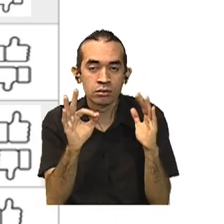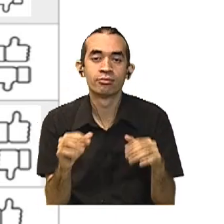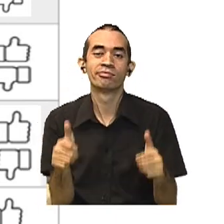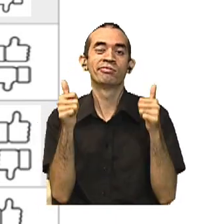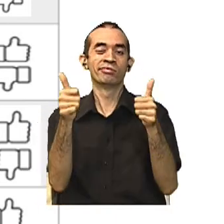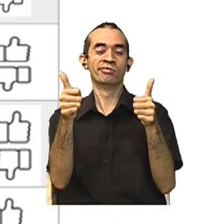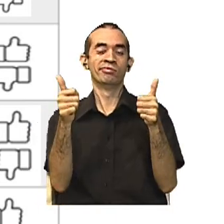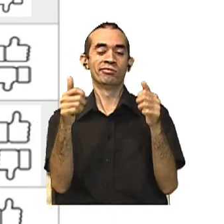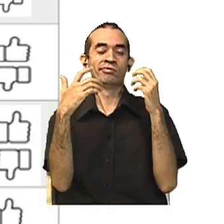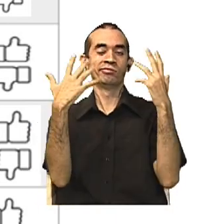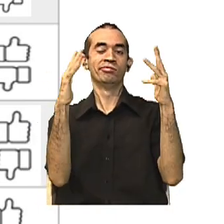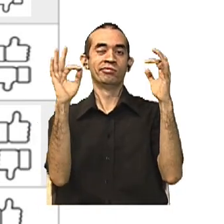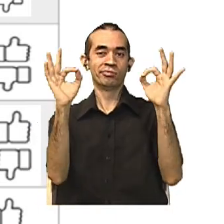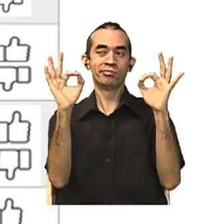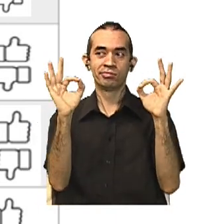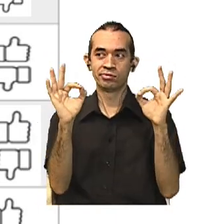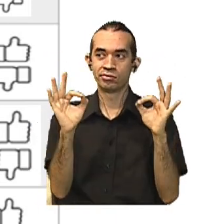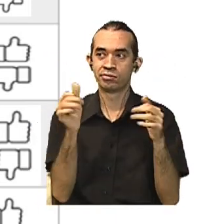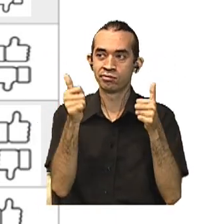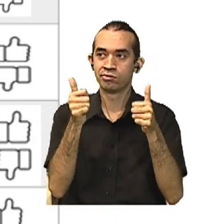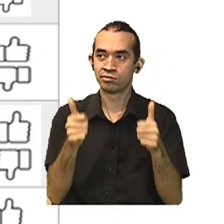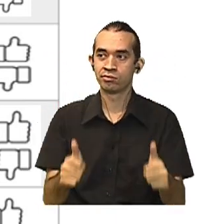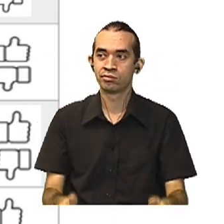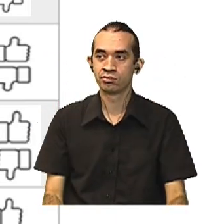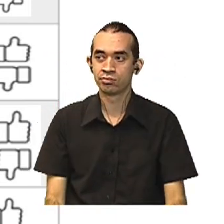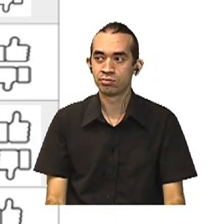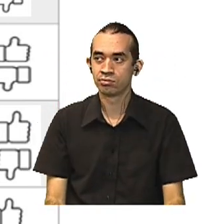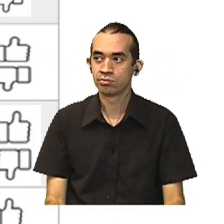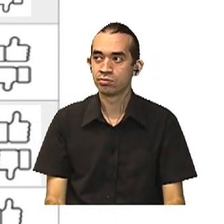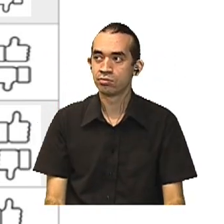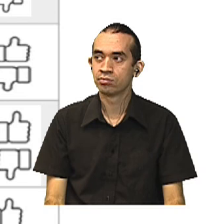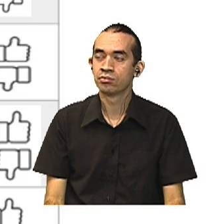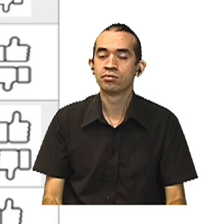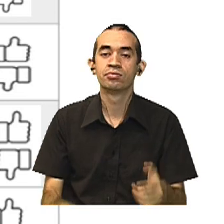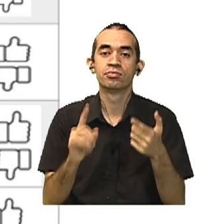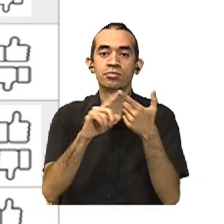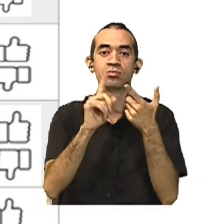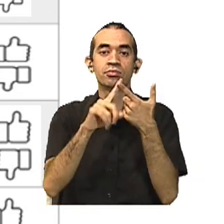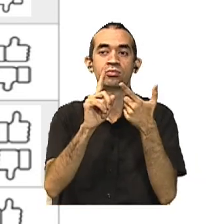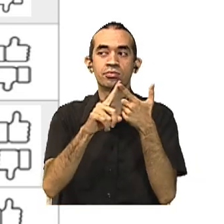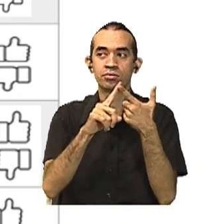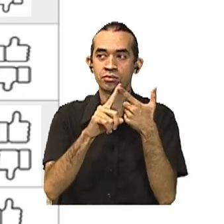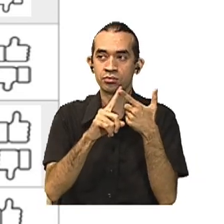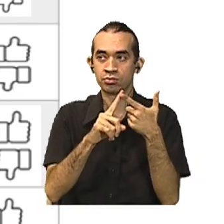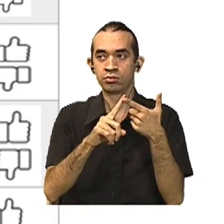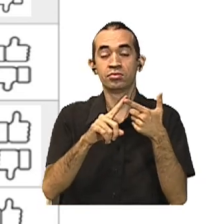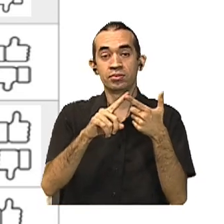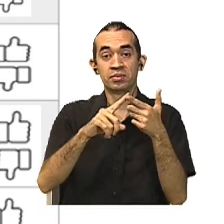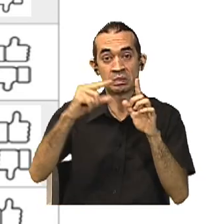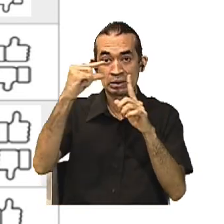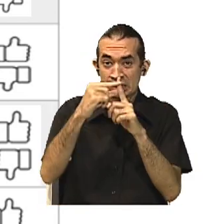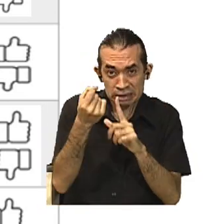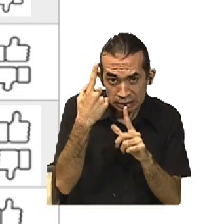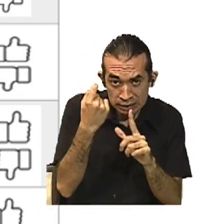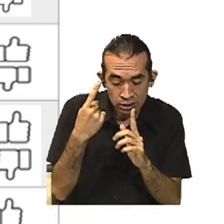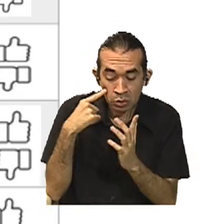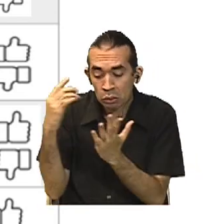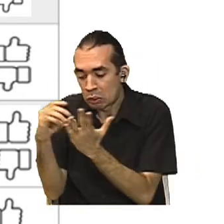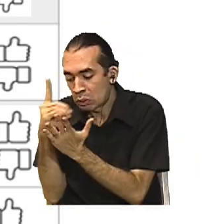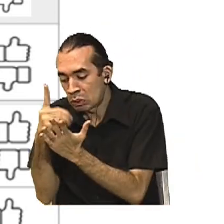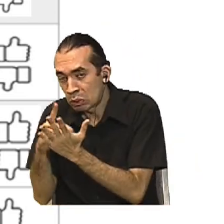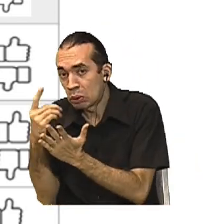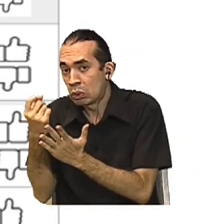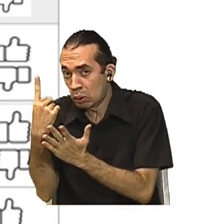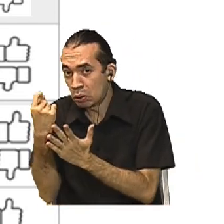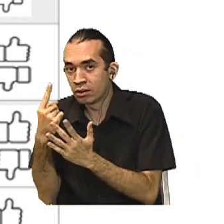Yes, you did it good. Very good. Did you check on the words that you didn't understand?